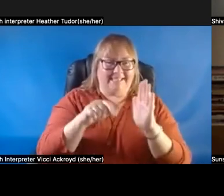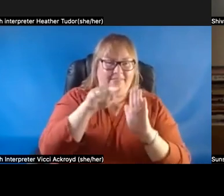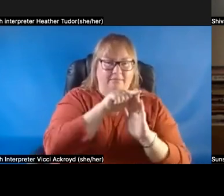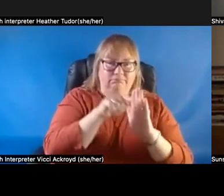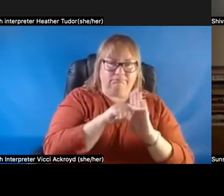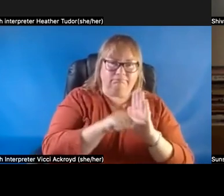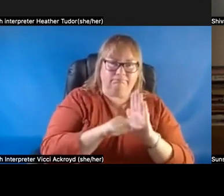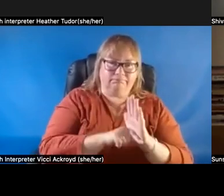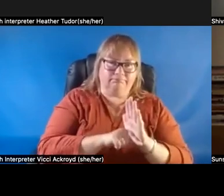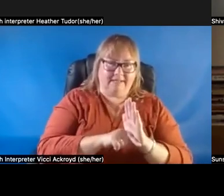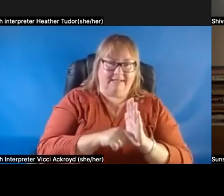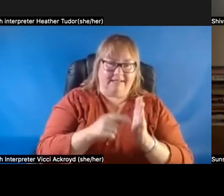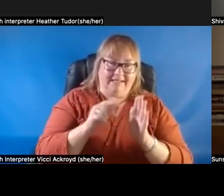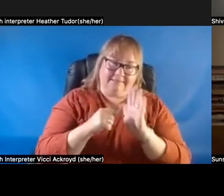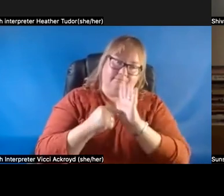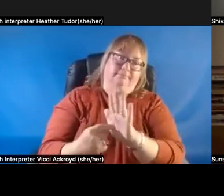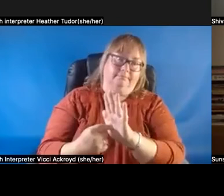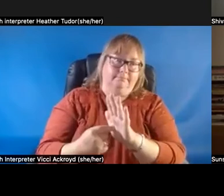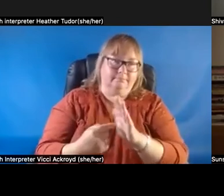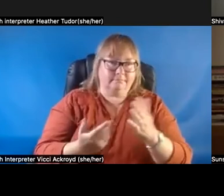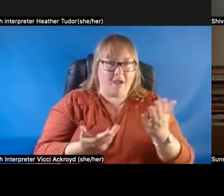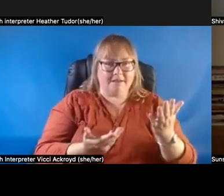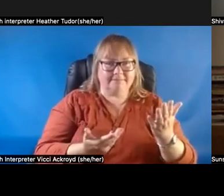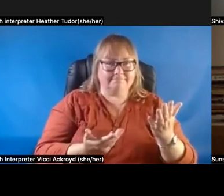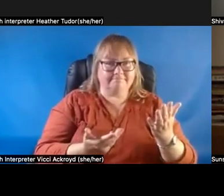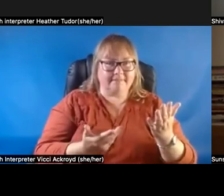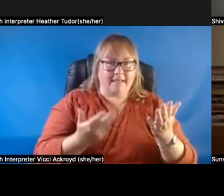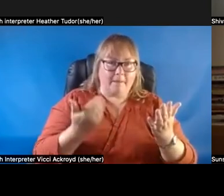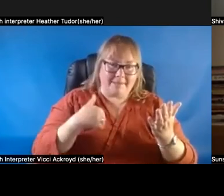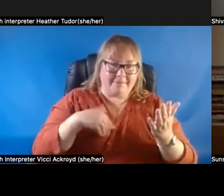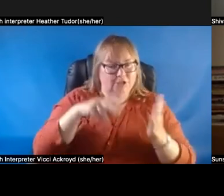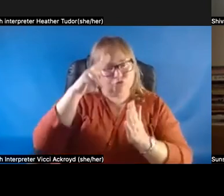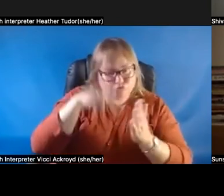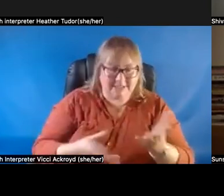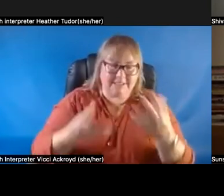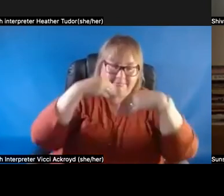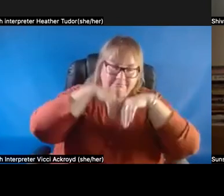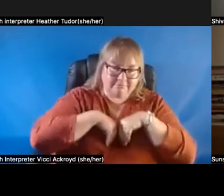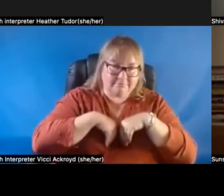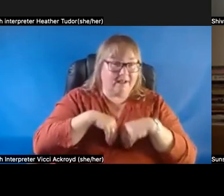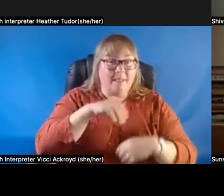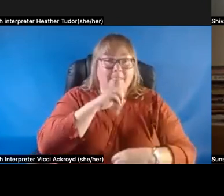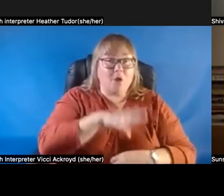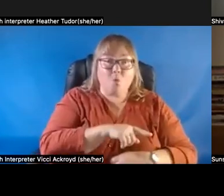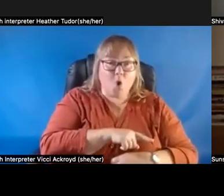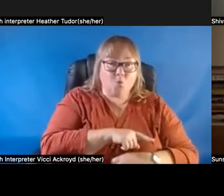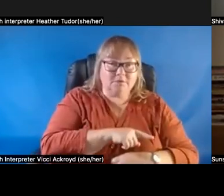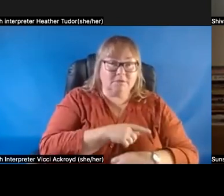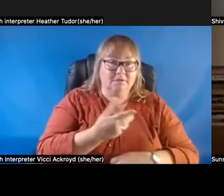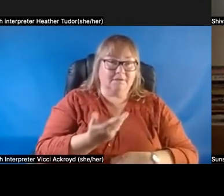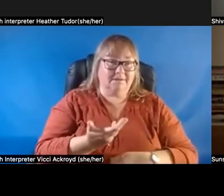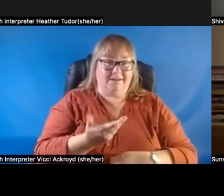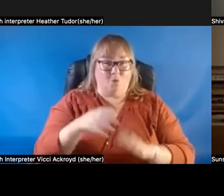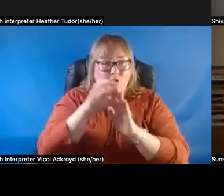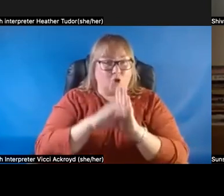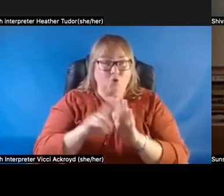written document, it has to be practiced. And if that is not happening, then there is no use of constitution.